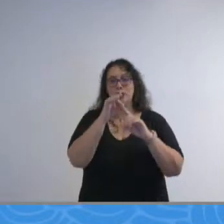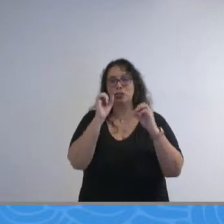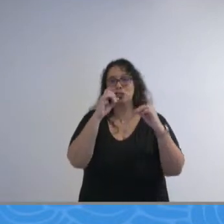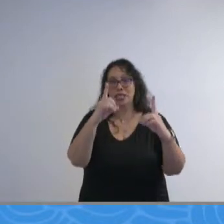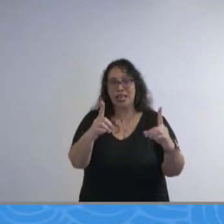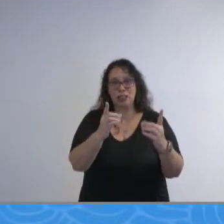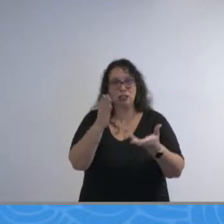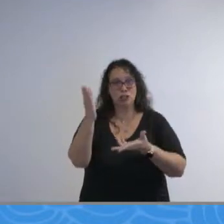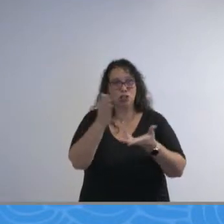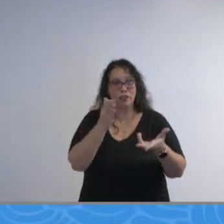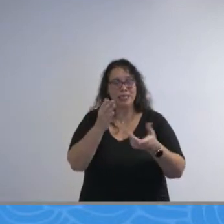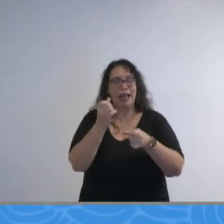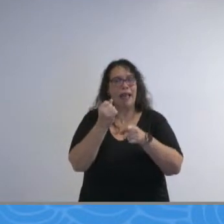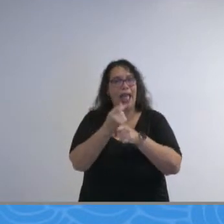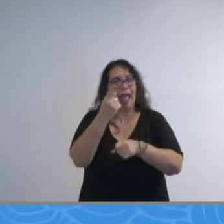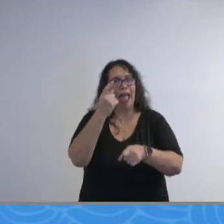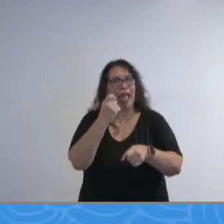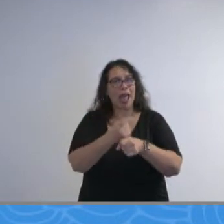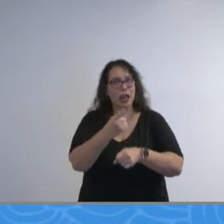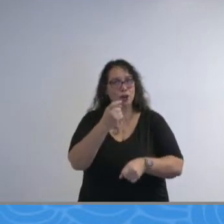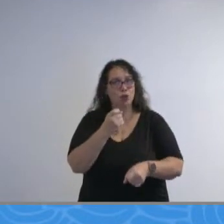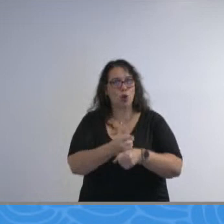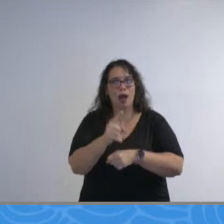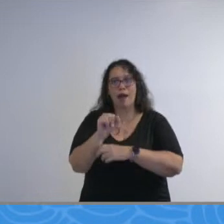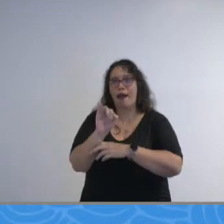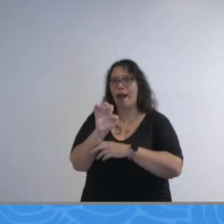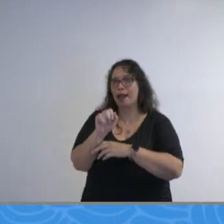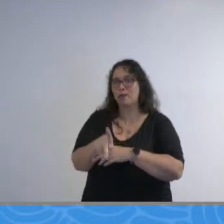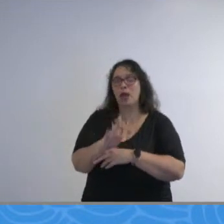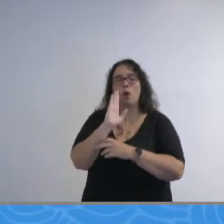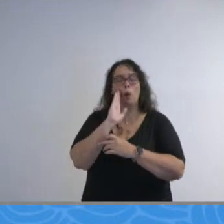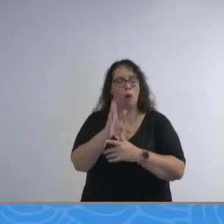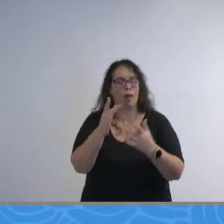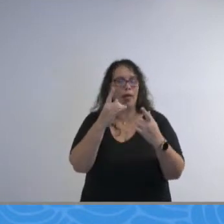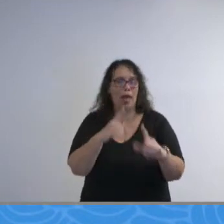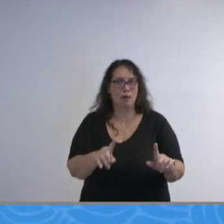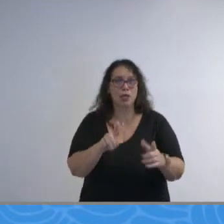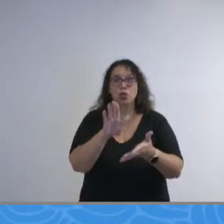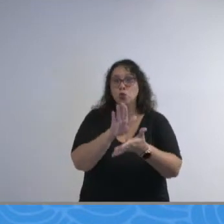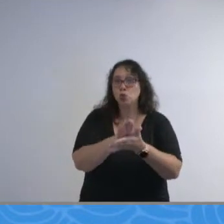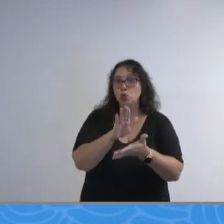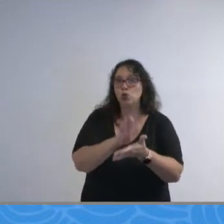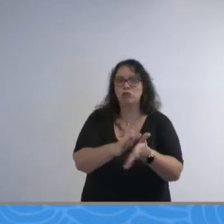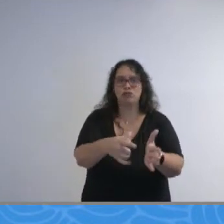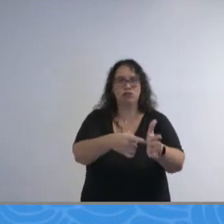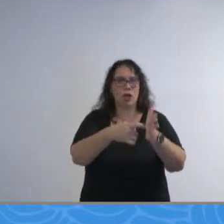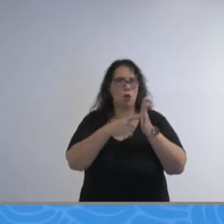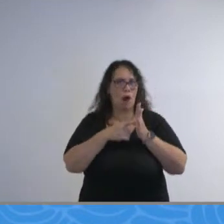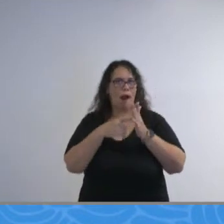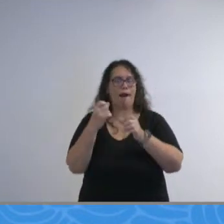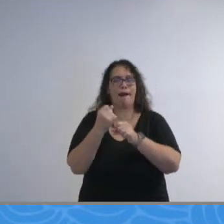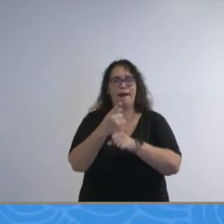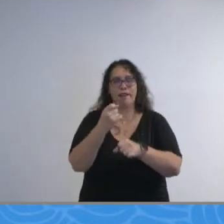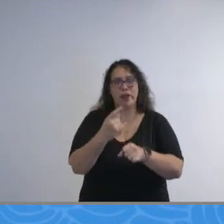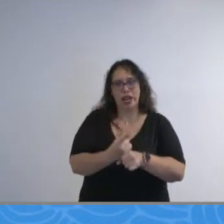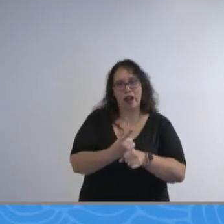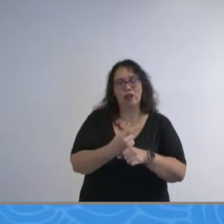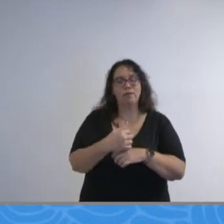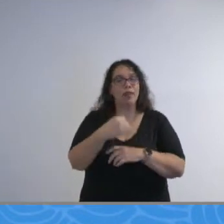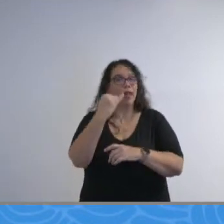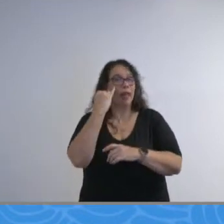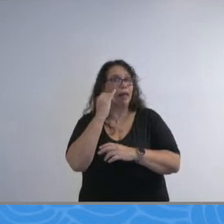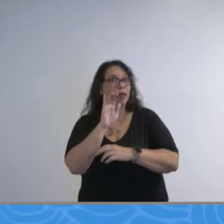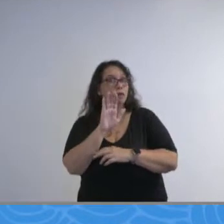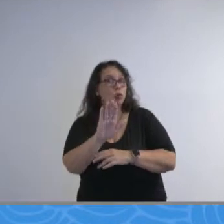services, annual IEP meetings will happen naturally. The school is required to hold an IEP meeting every year. So for example, if your